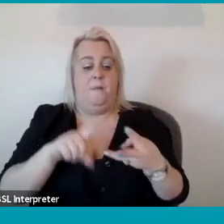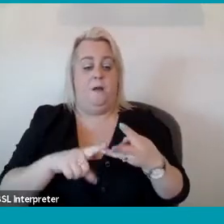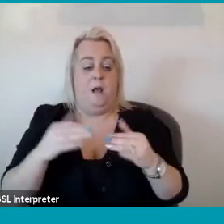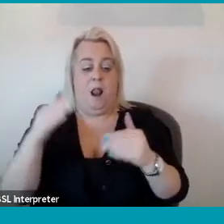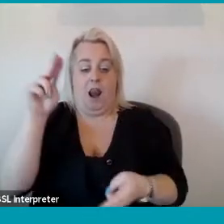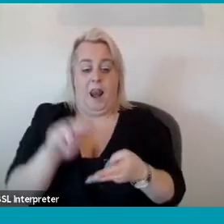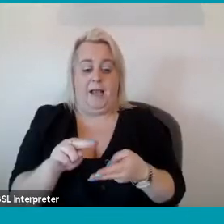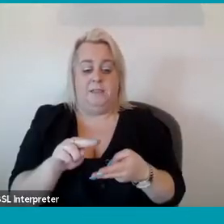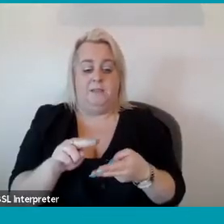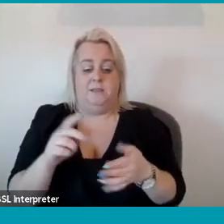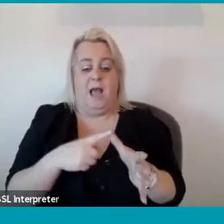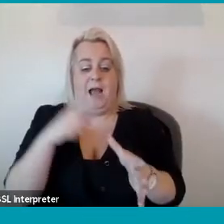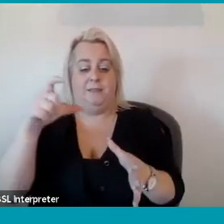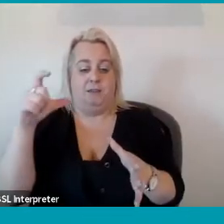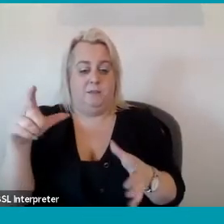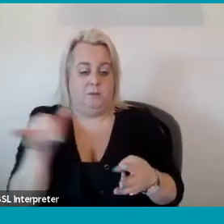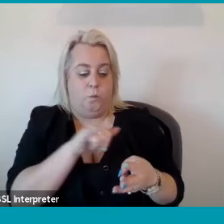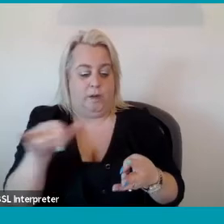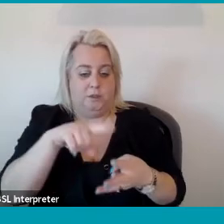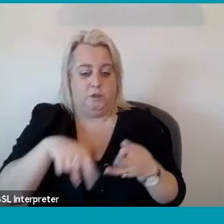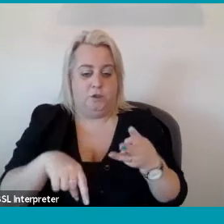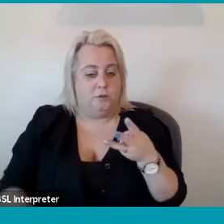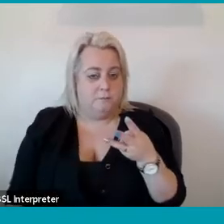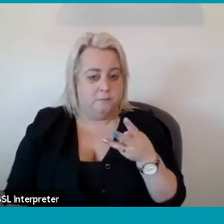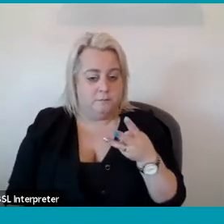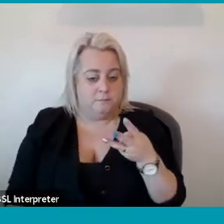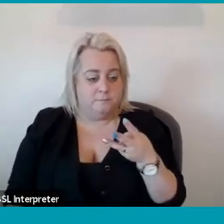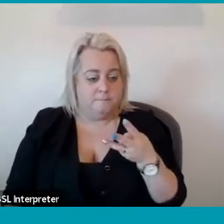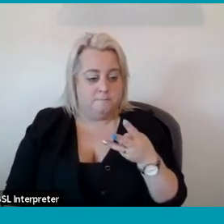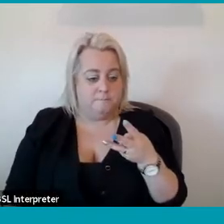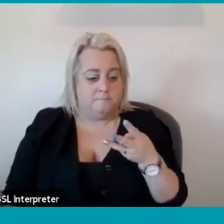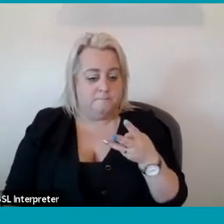Fewer, question mark? Any others?